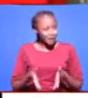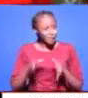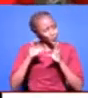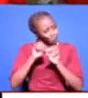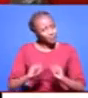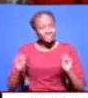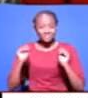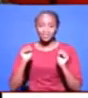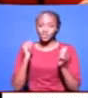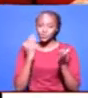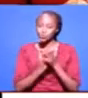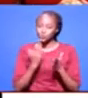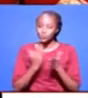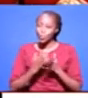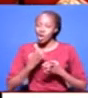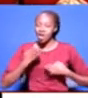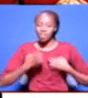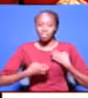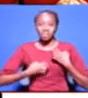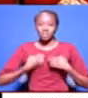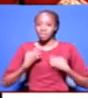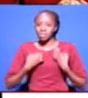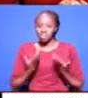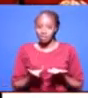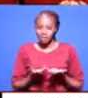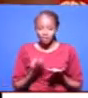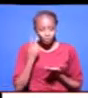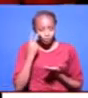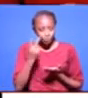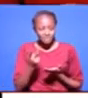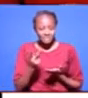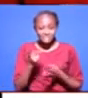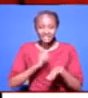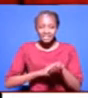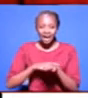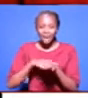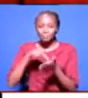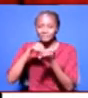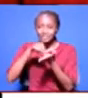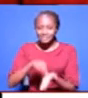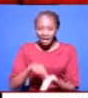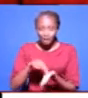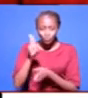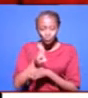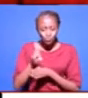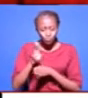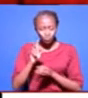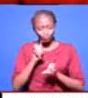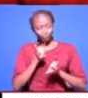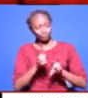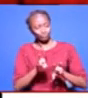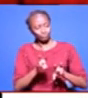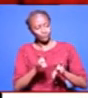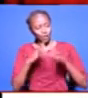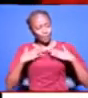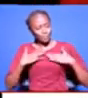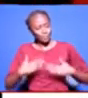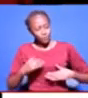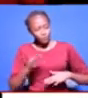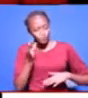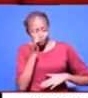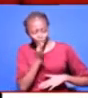see the emotions when President Uhuru Kenyatta stood up there to look at Kibaki. You imagine that he must be